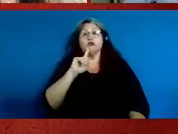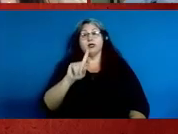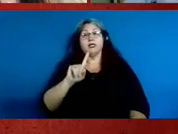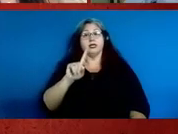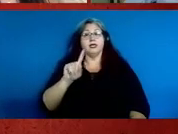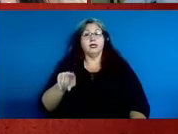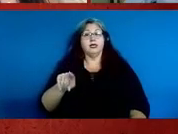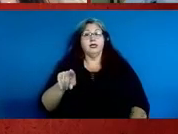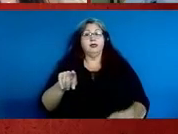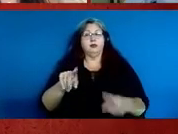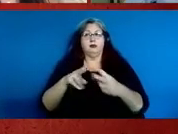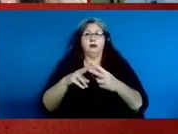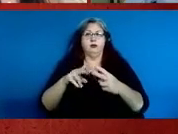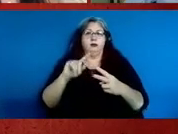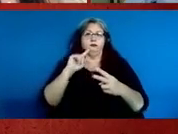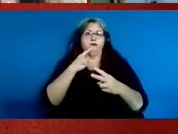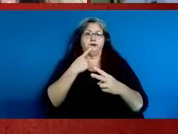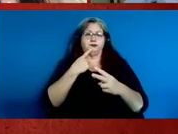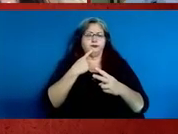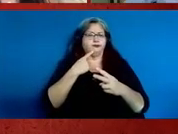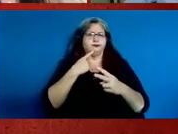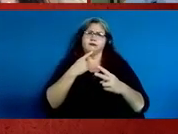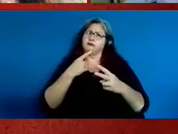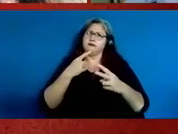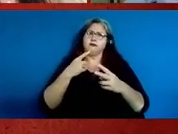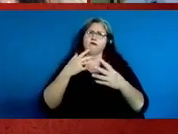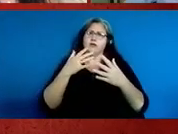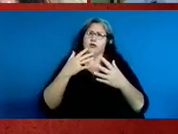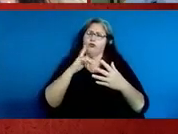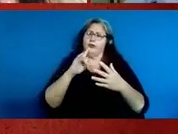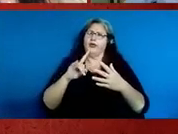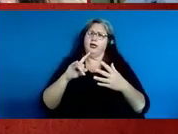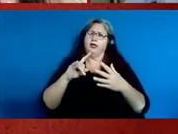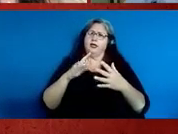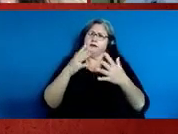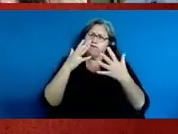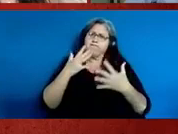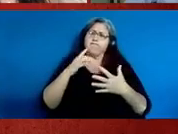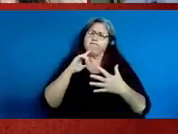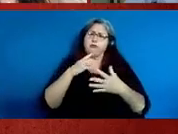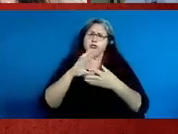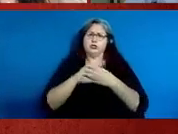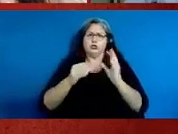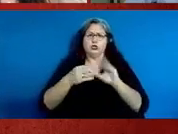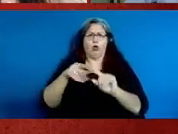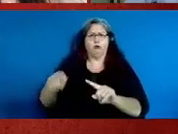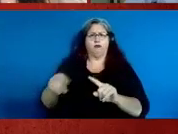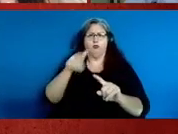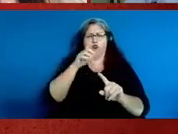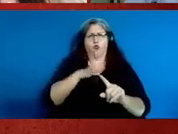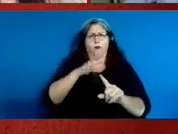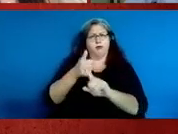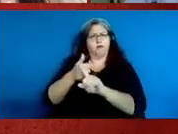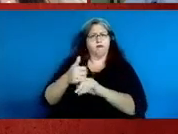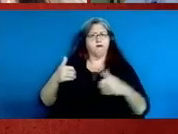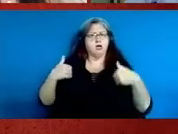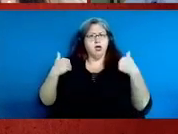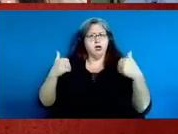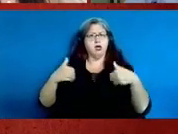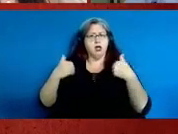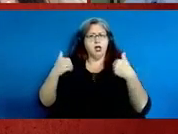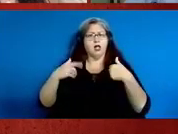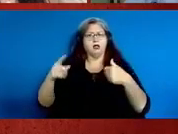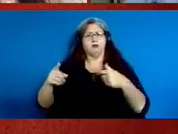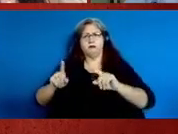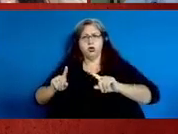a serious, dark story about this young woman, you know, going